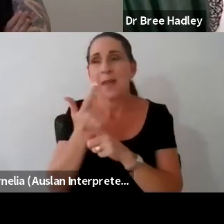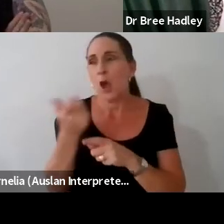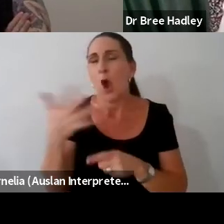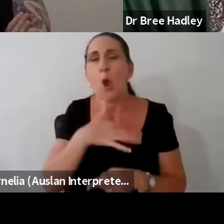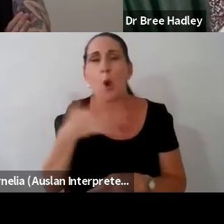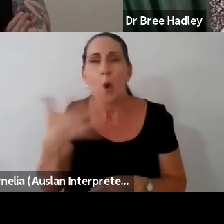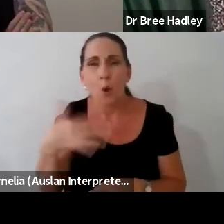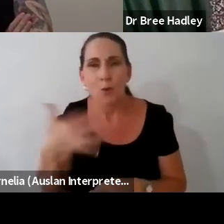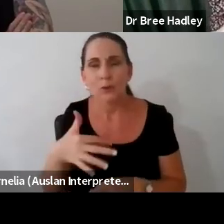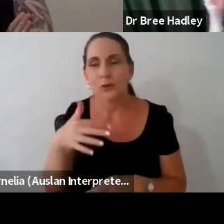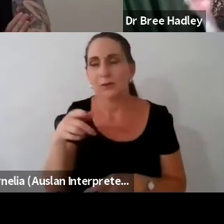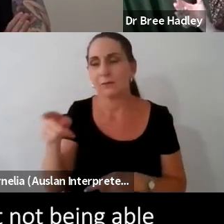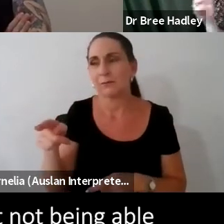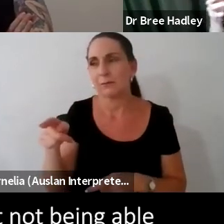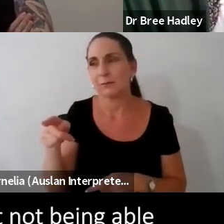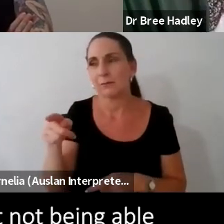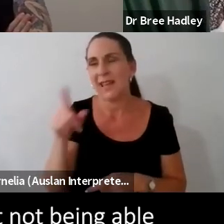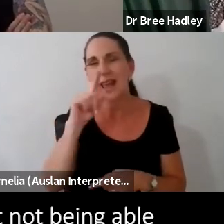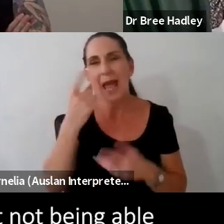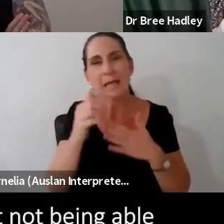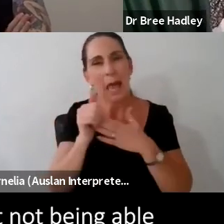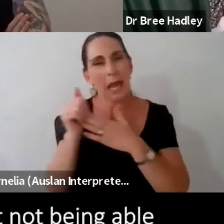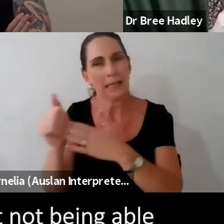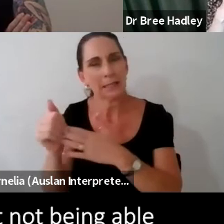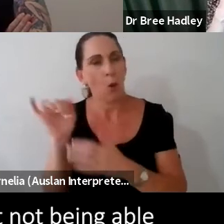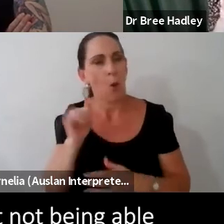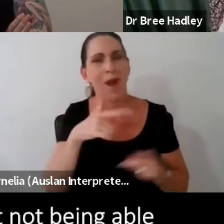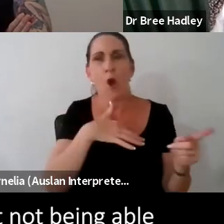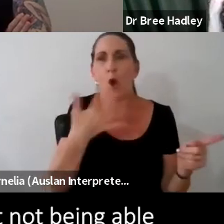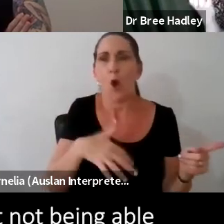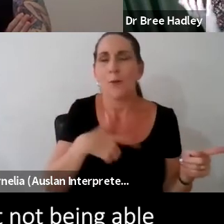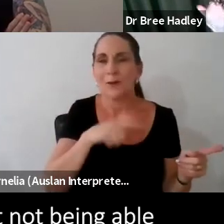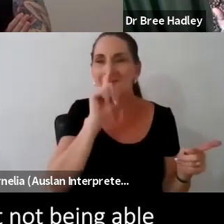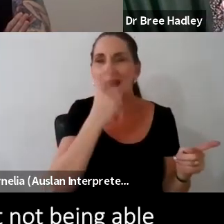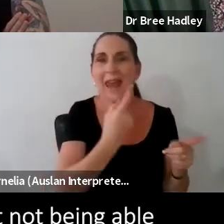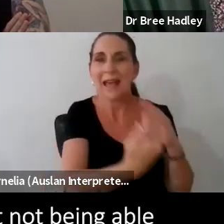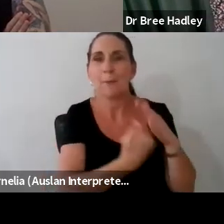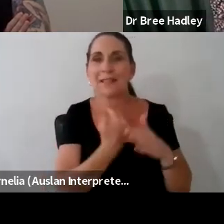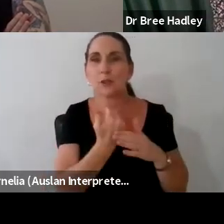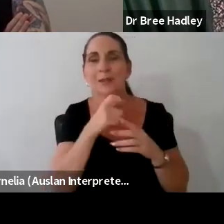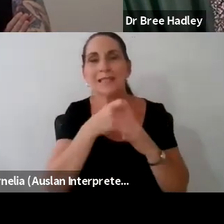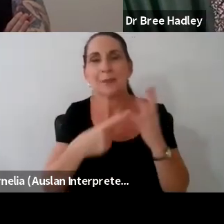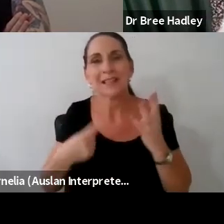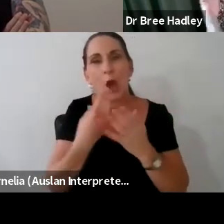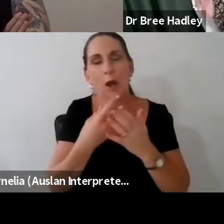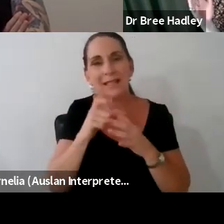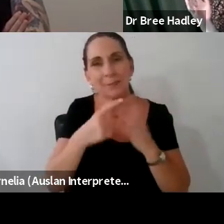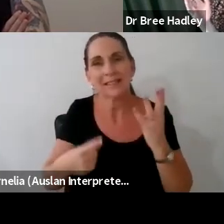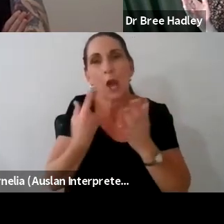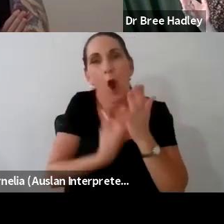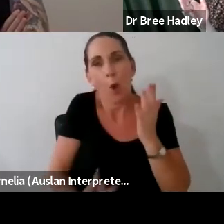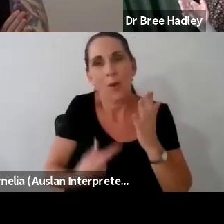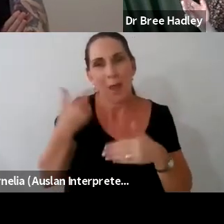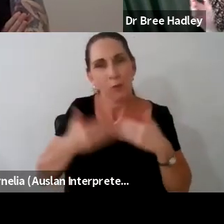to lead the process, hurt at not being able to come into the disability only process. And